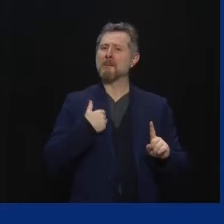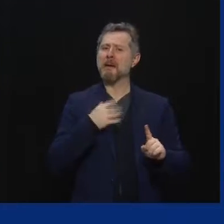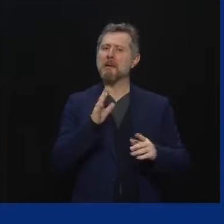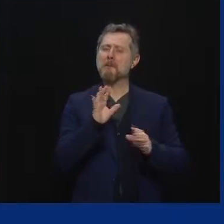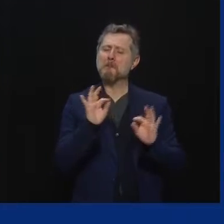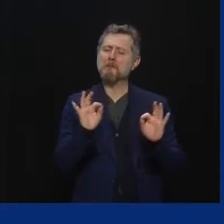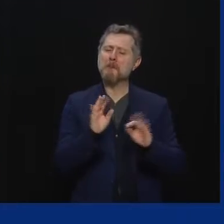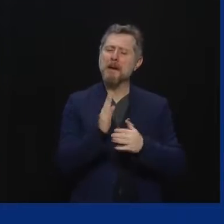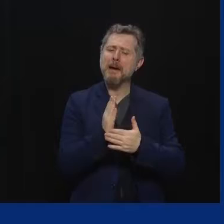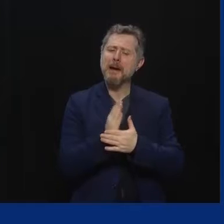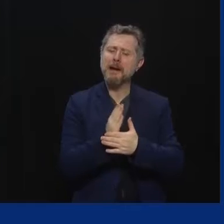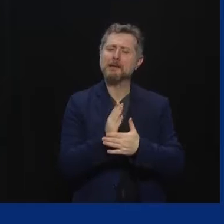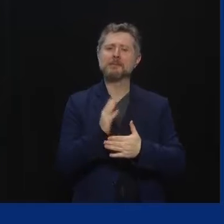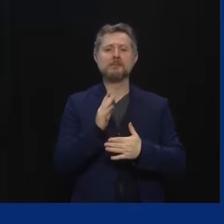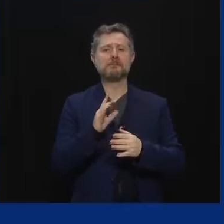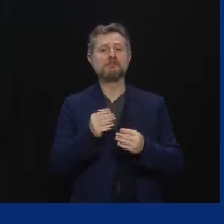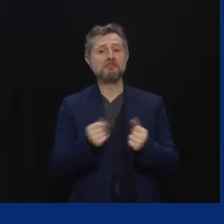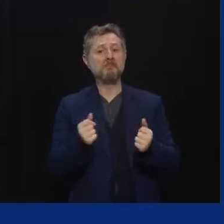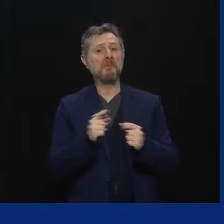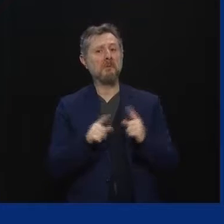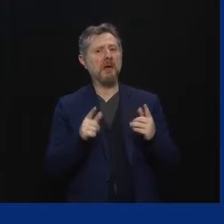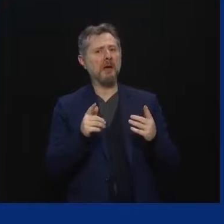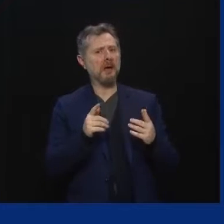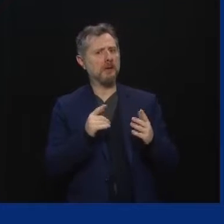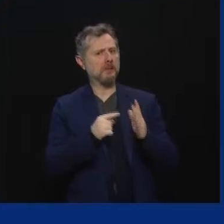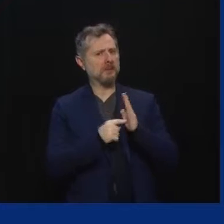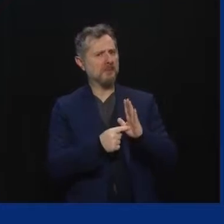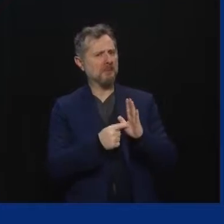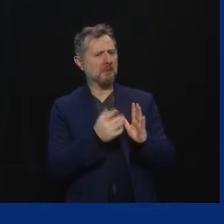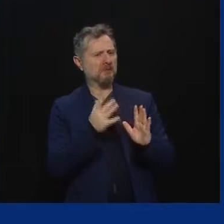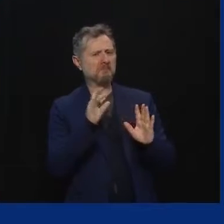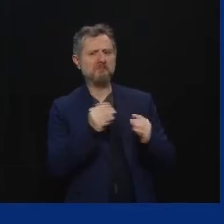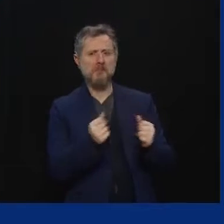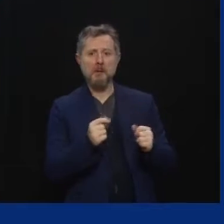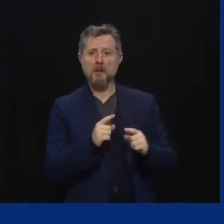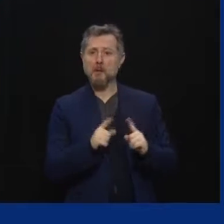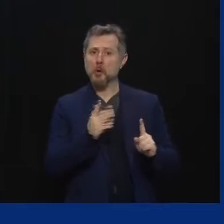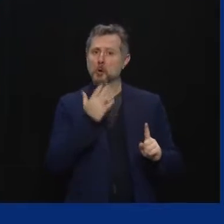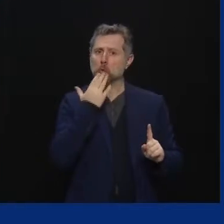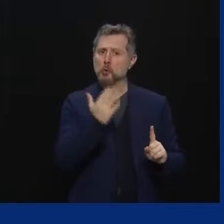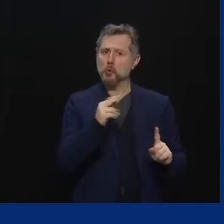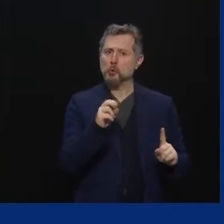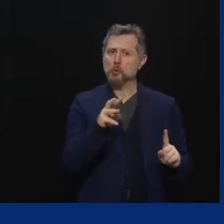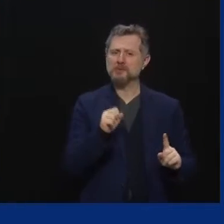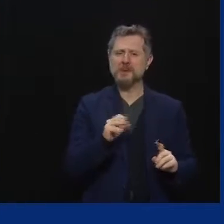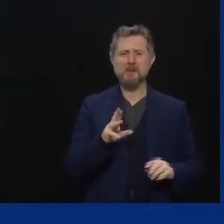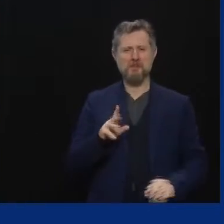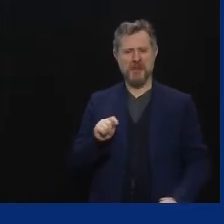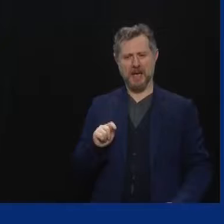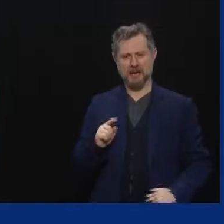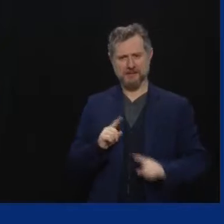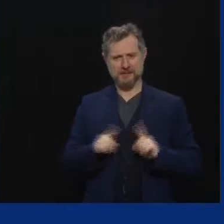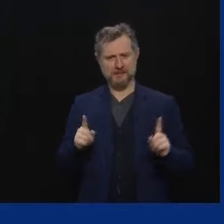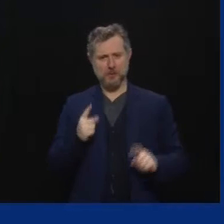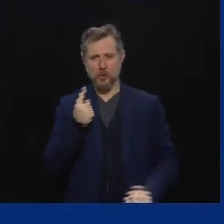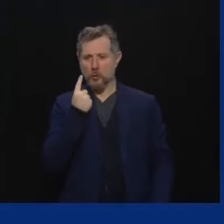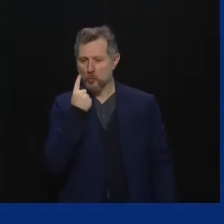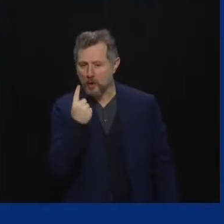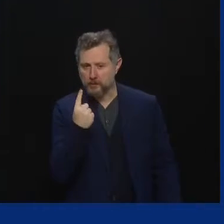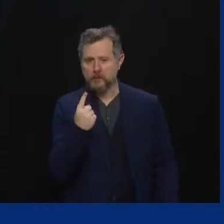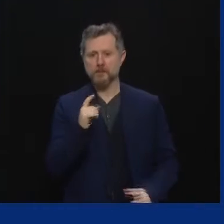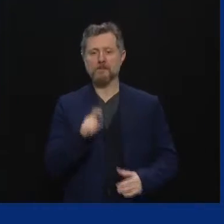news. And what we want to make sure we know is that there is one way to address this. New Yorkers,